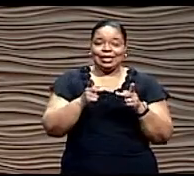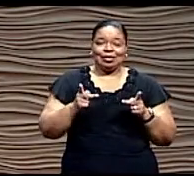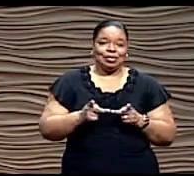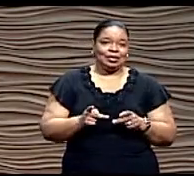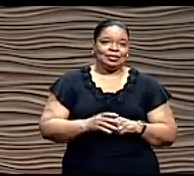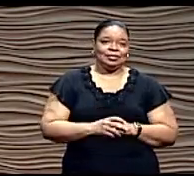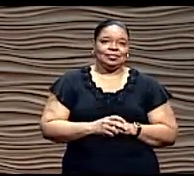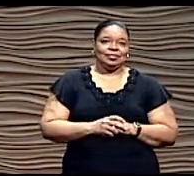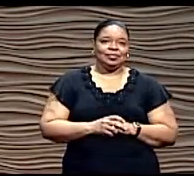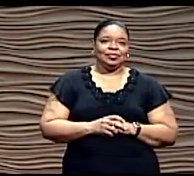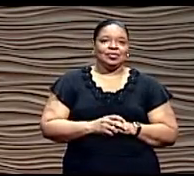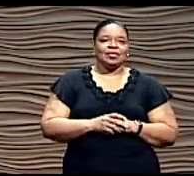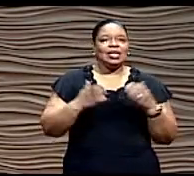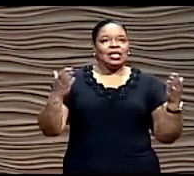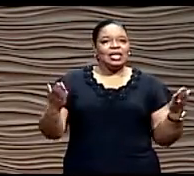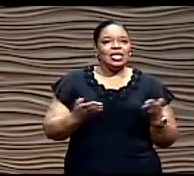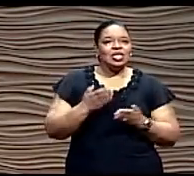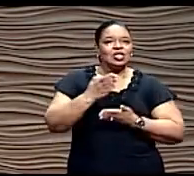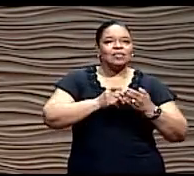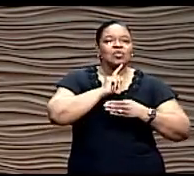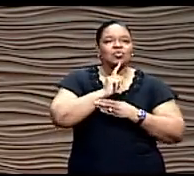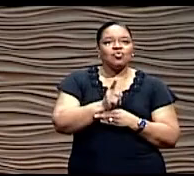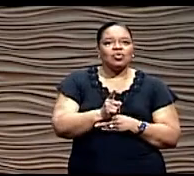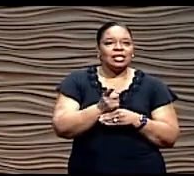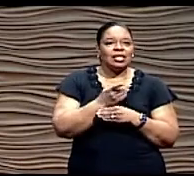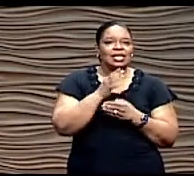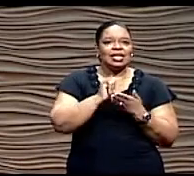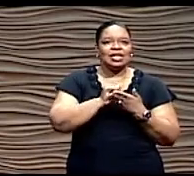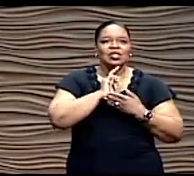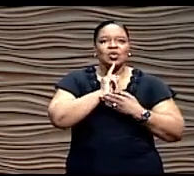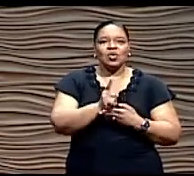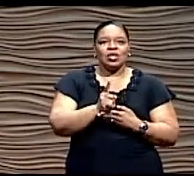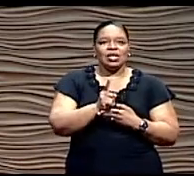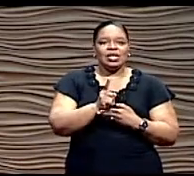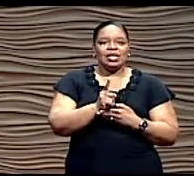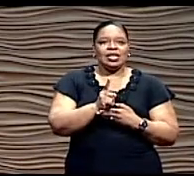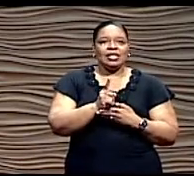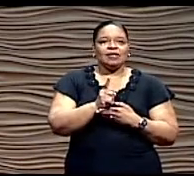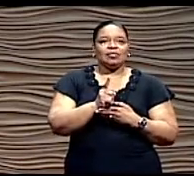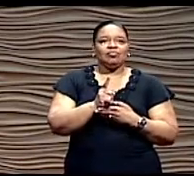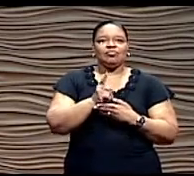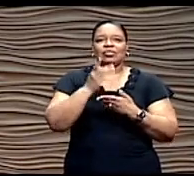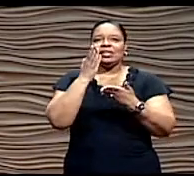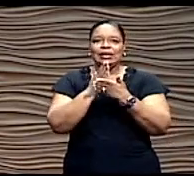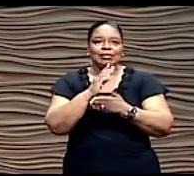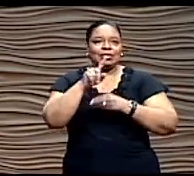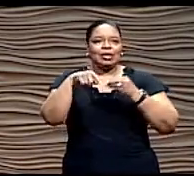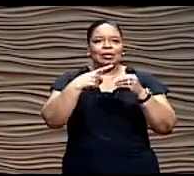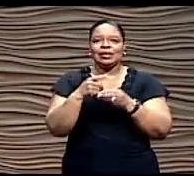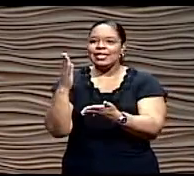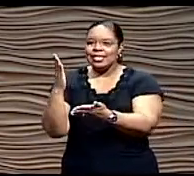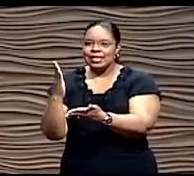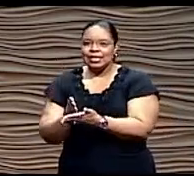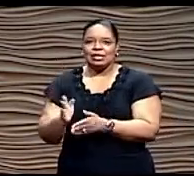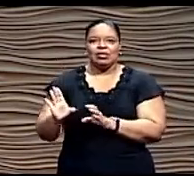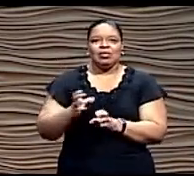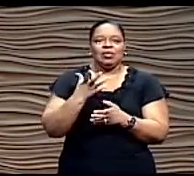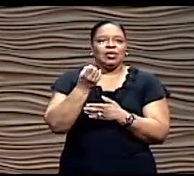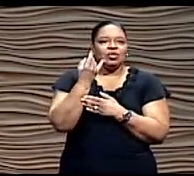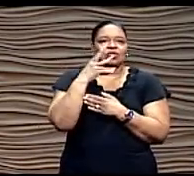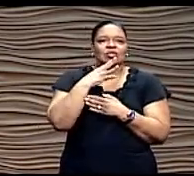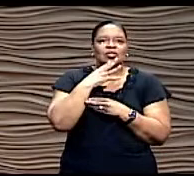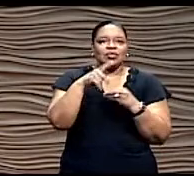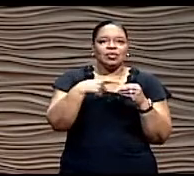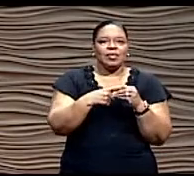Here's something else that's arresting about comparing what we're about to study